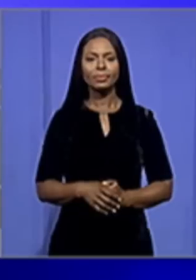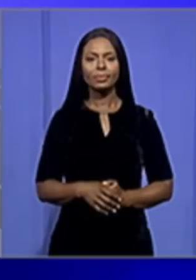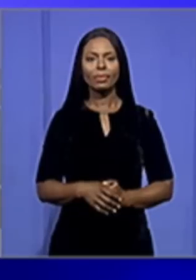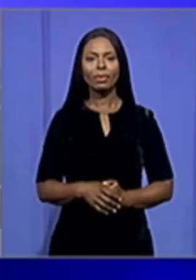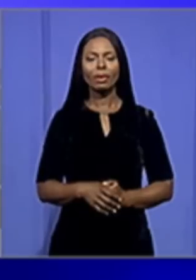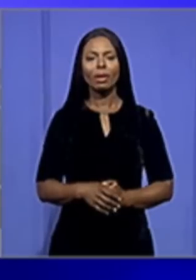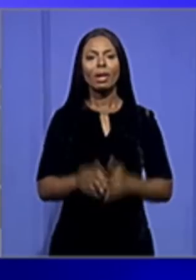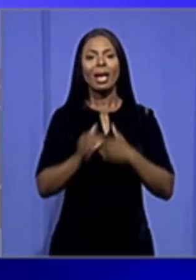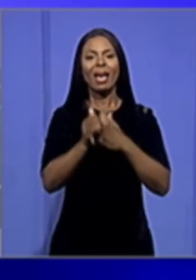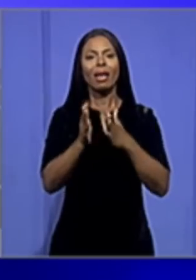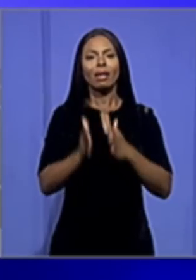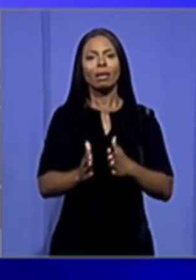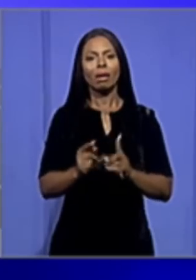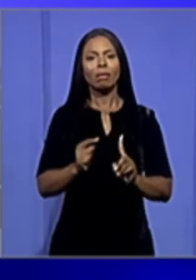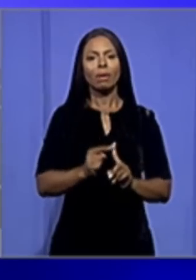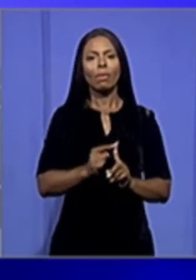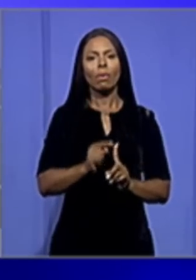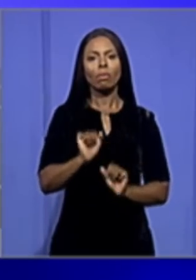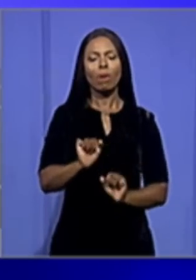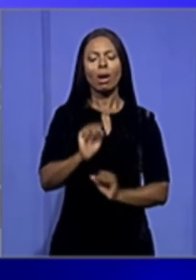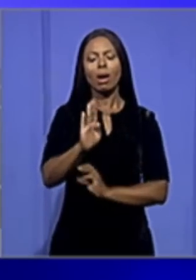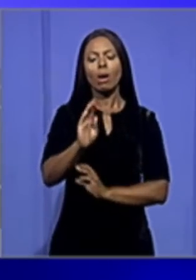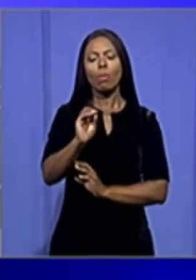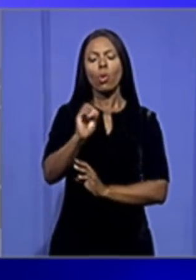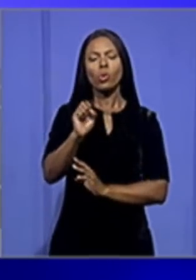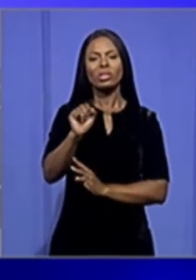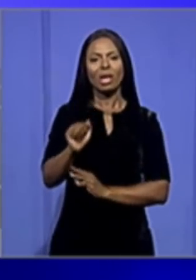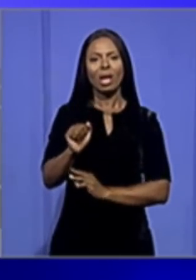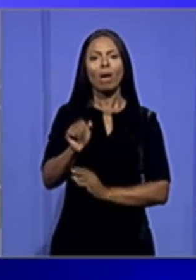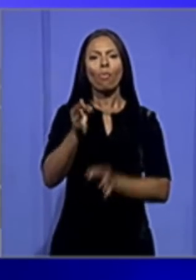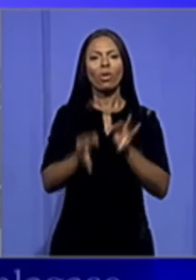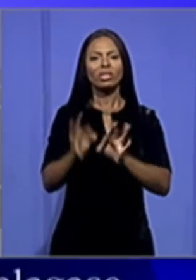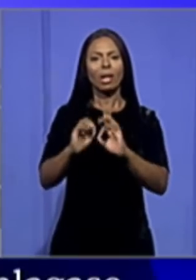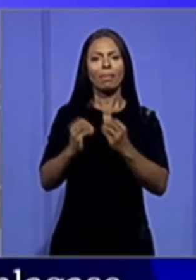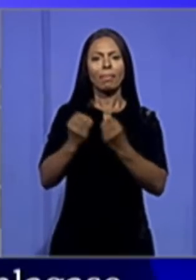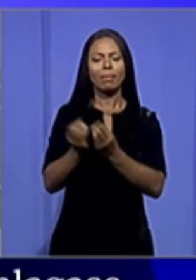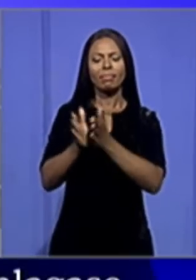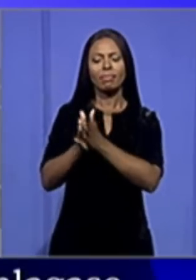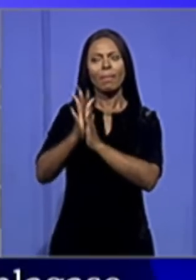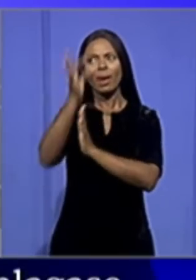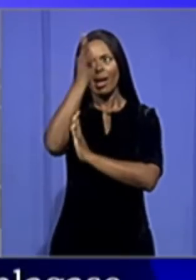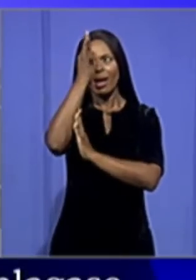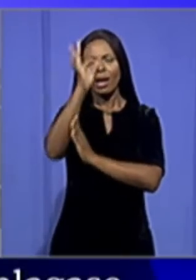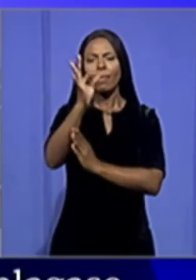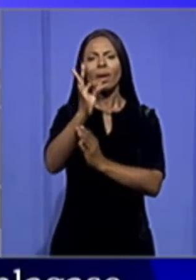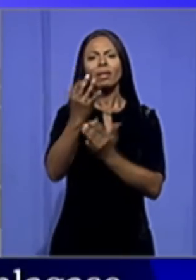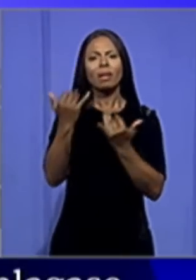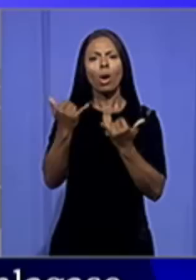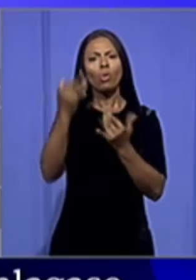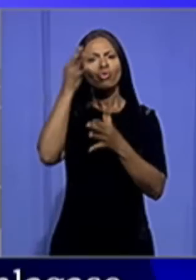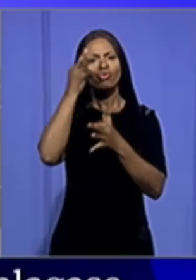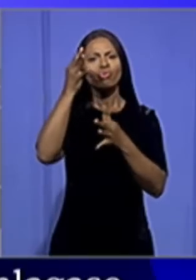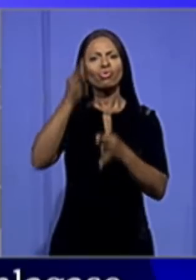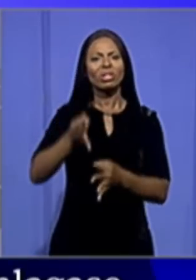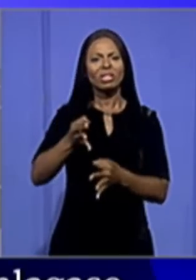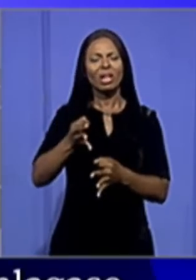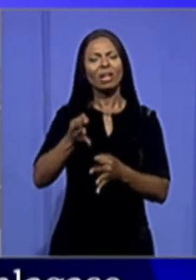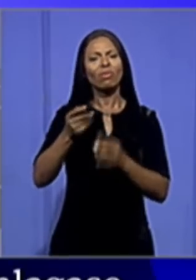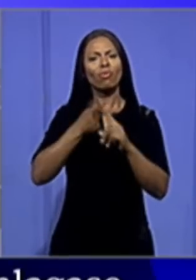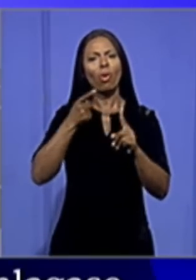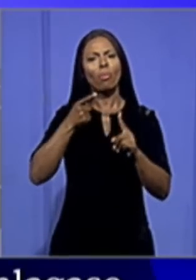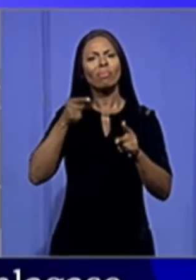Moetapele wa bosa Mmusi Maimane o ipileditše go mmušo go gogela morago boipiletšo bja ona kgatlhanong le kahlolo